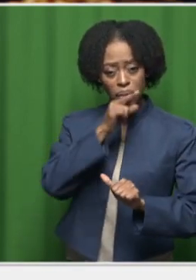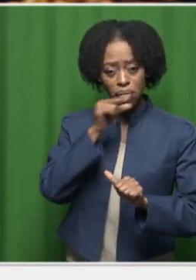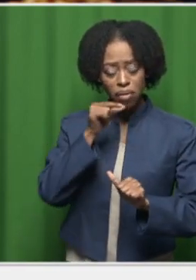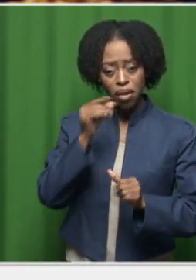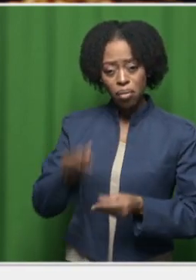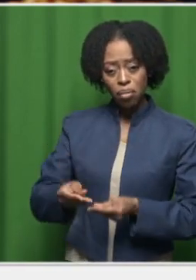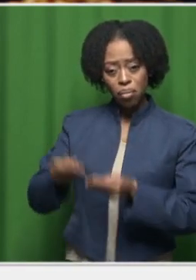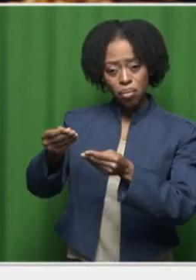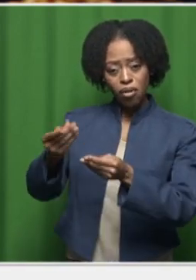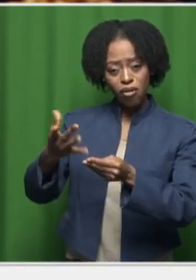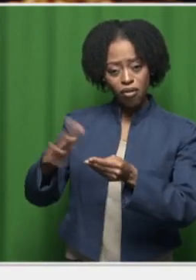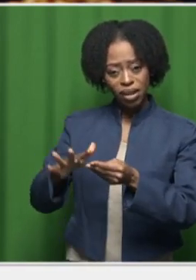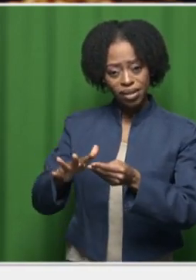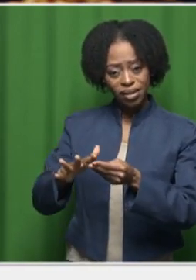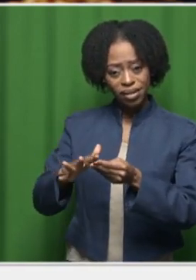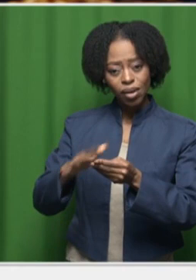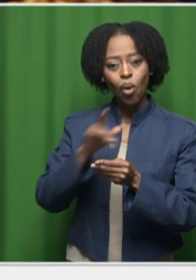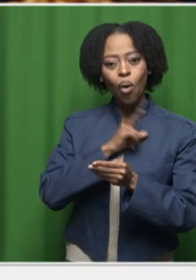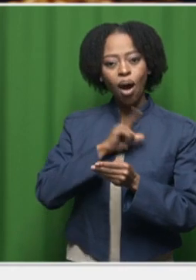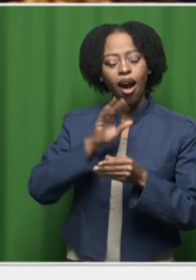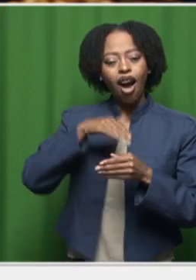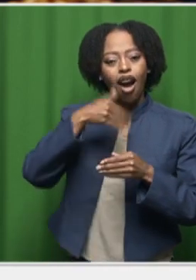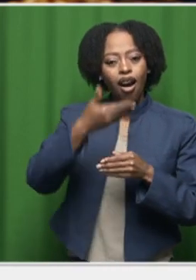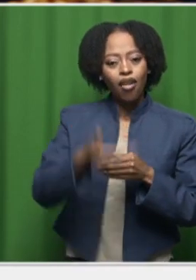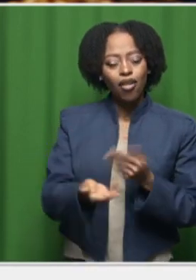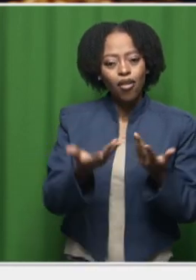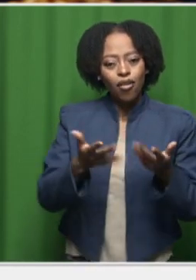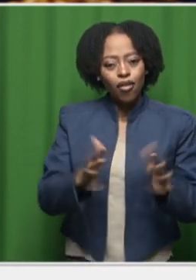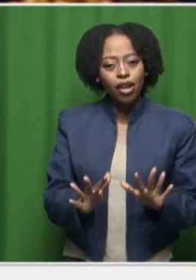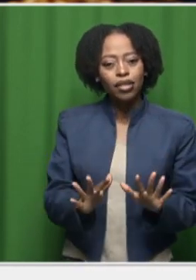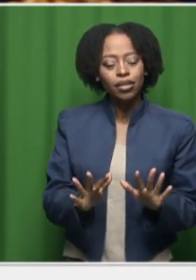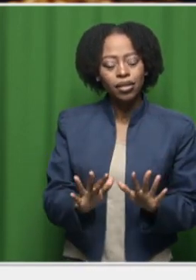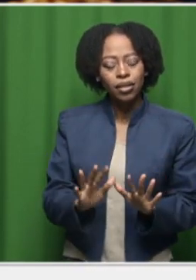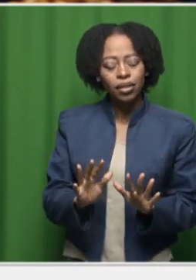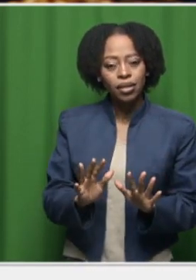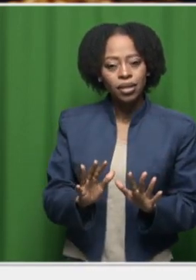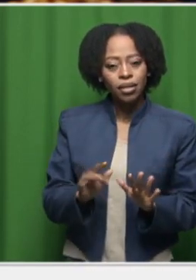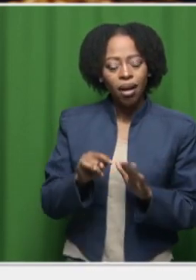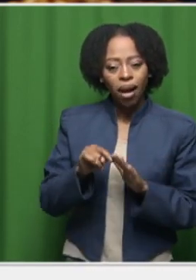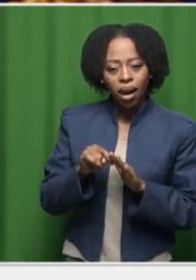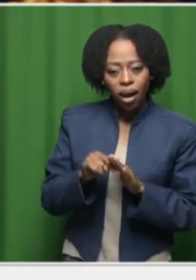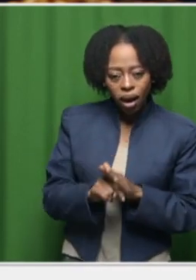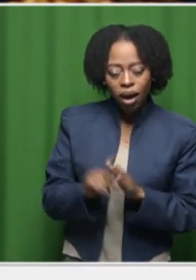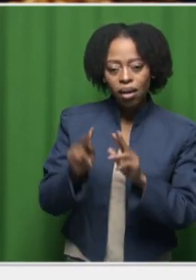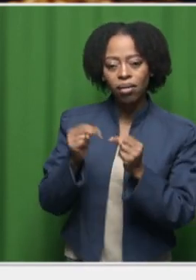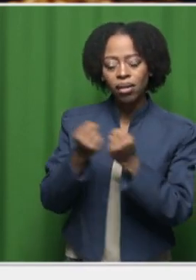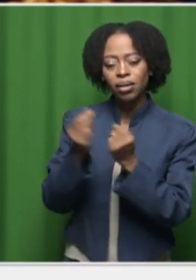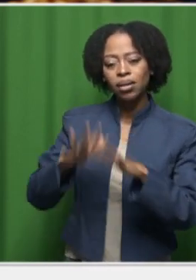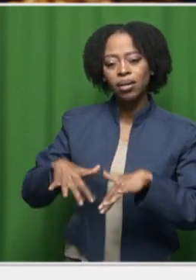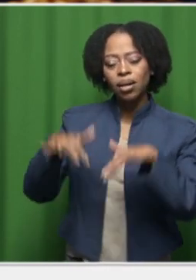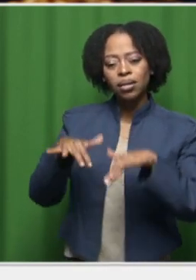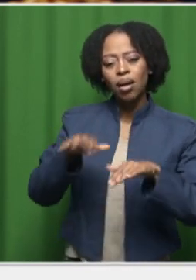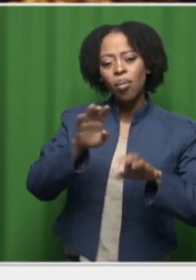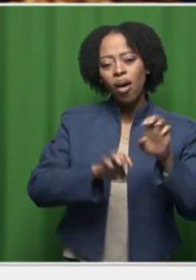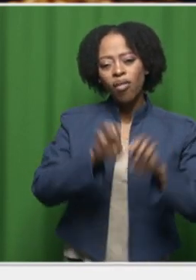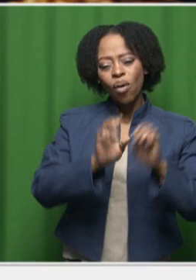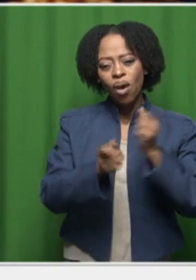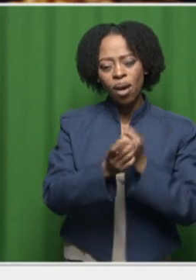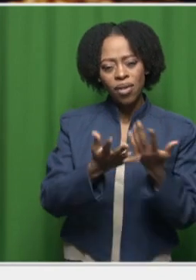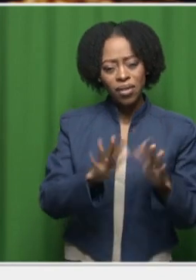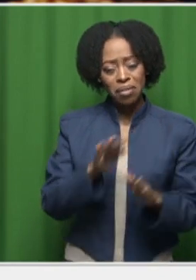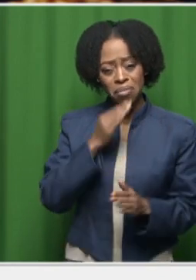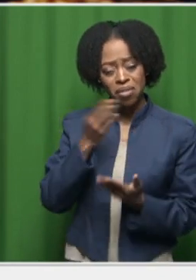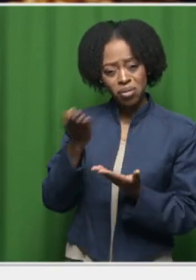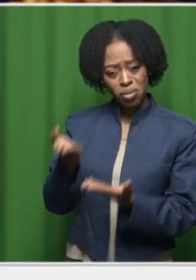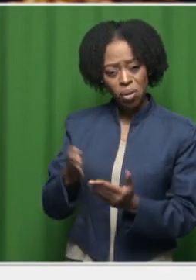were submitted to him, this after that whole rigmarole that the National Assembly went through? Is that